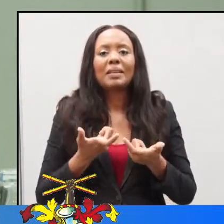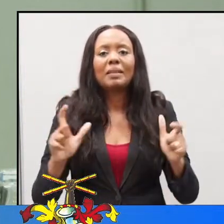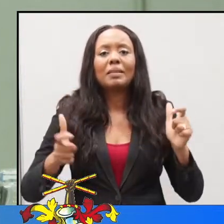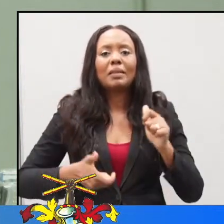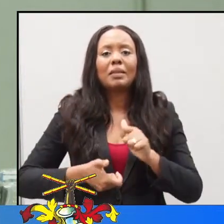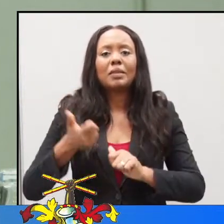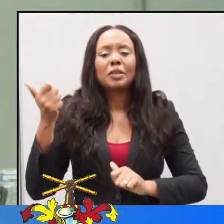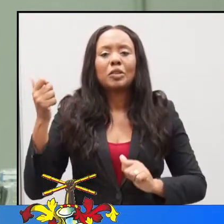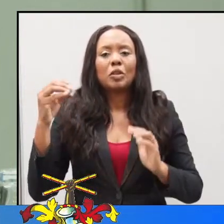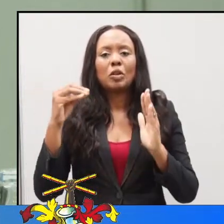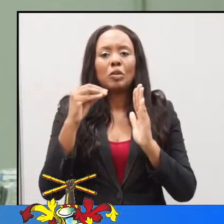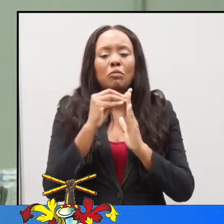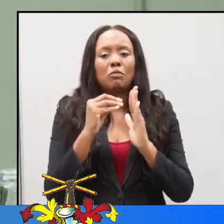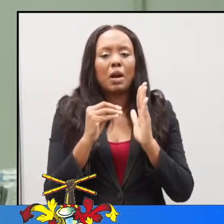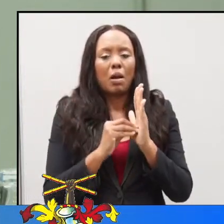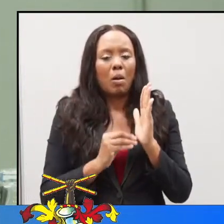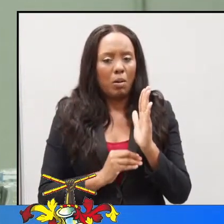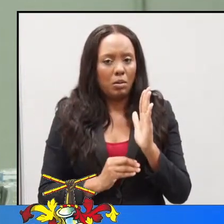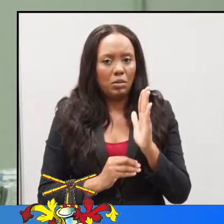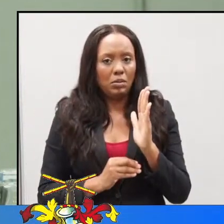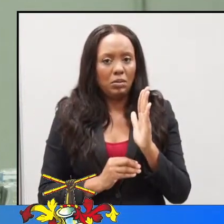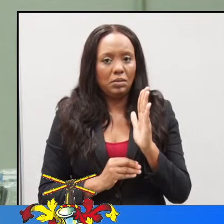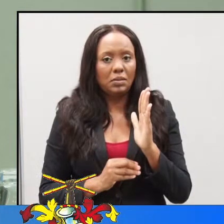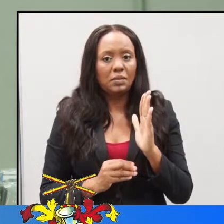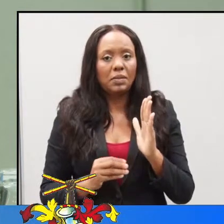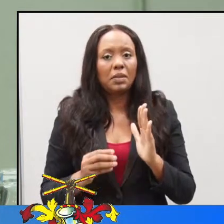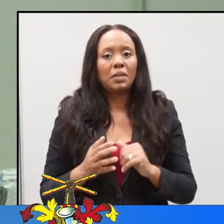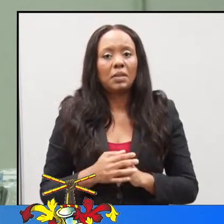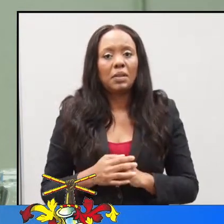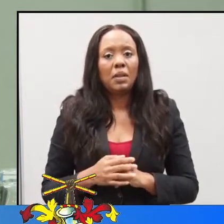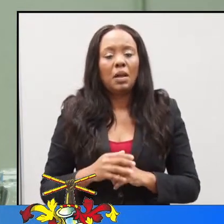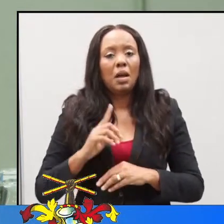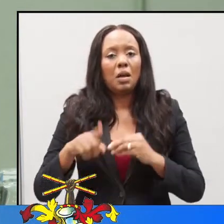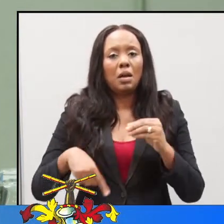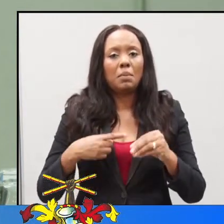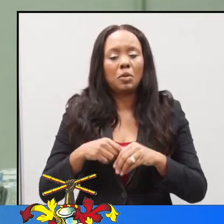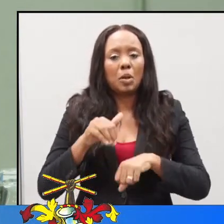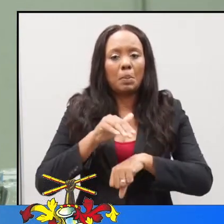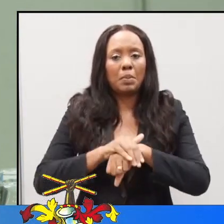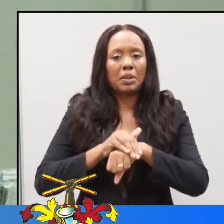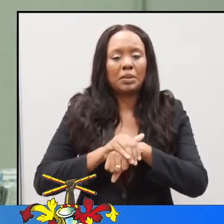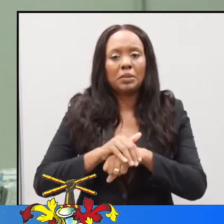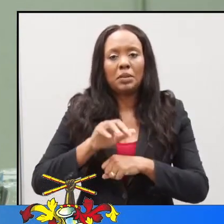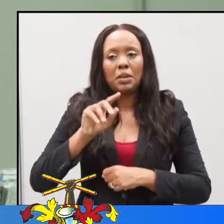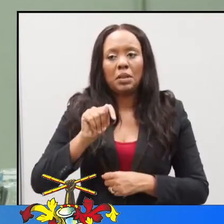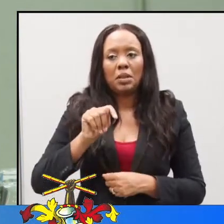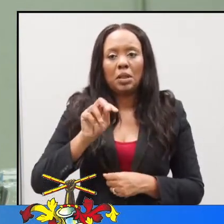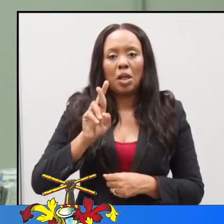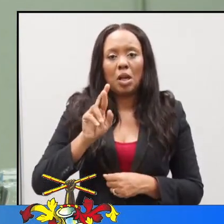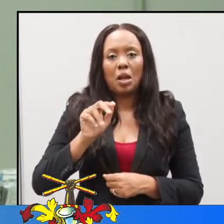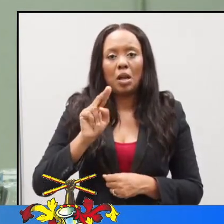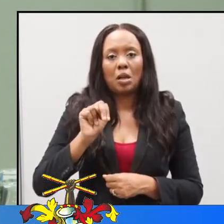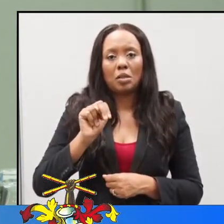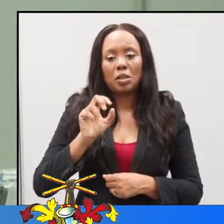within this hemisphere on the British transatlantic slavery period. Through these records, we are able to give